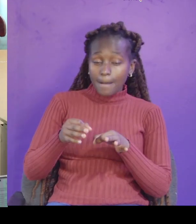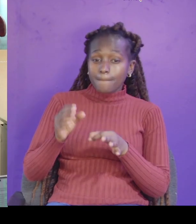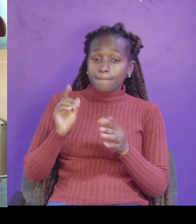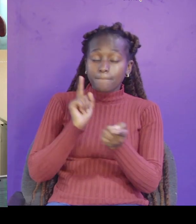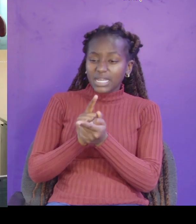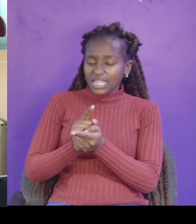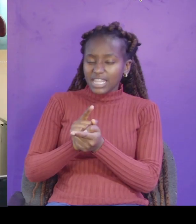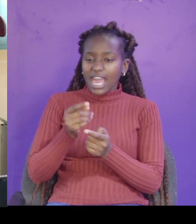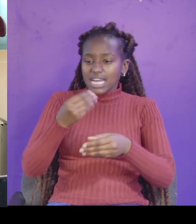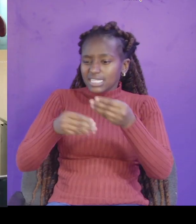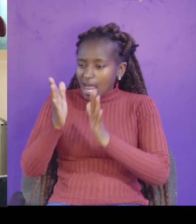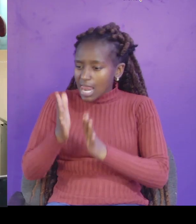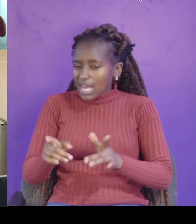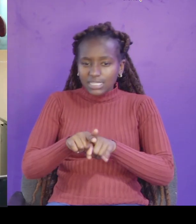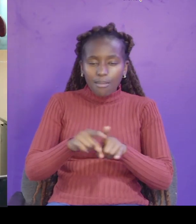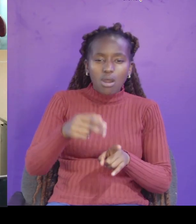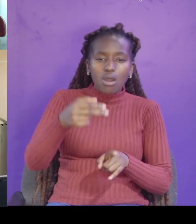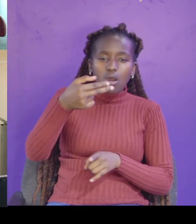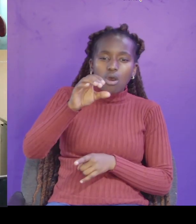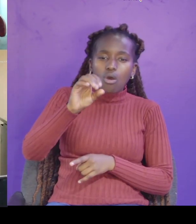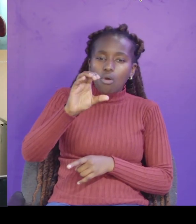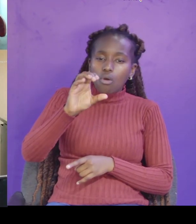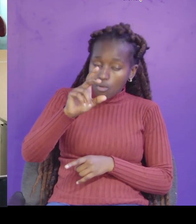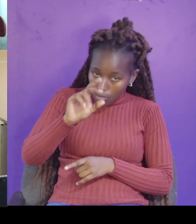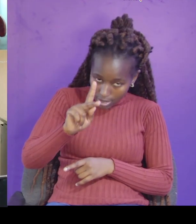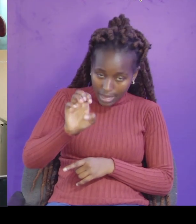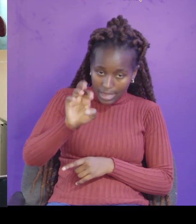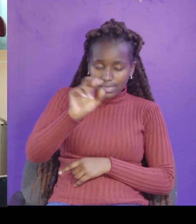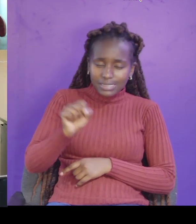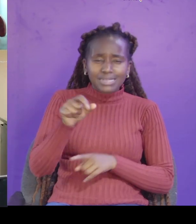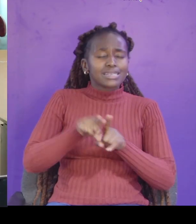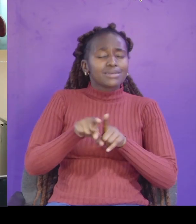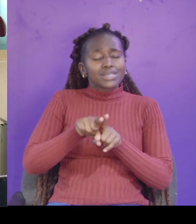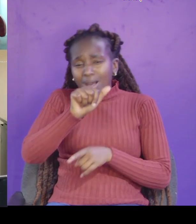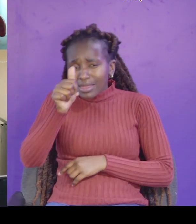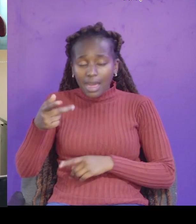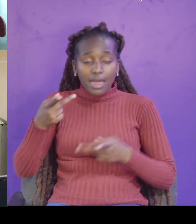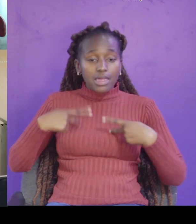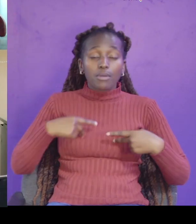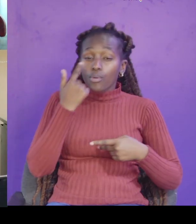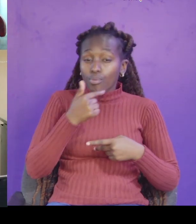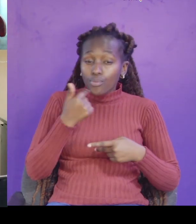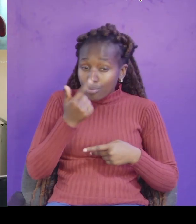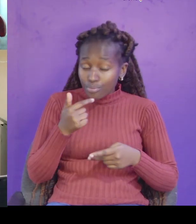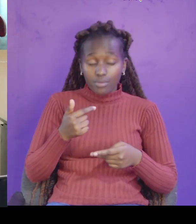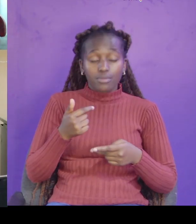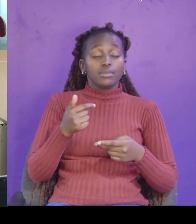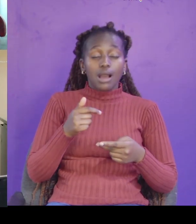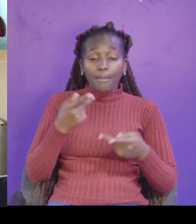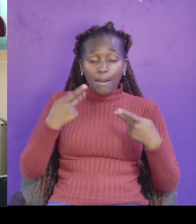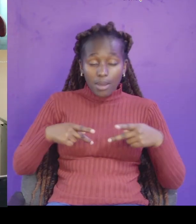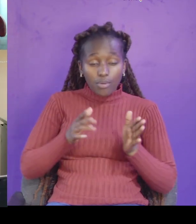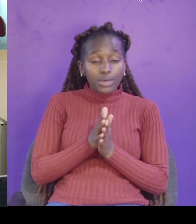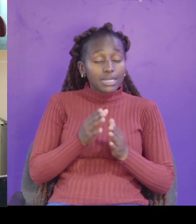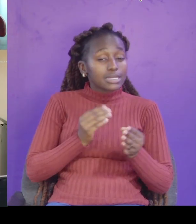traders. They are all trying to earn a living, including the people living with disability. When they finish their business, they all leave